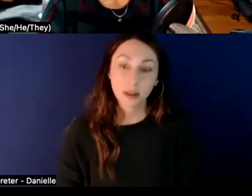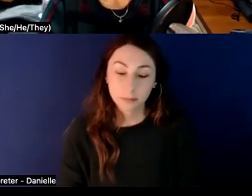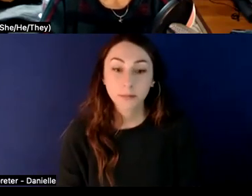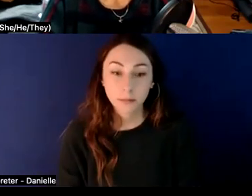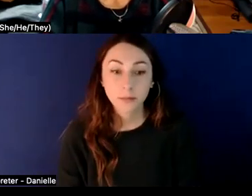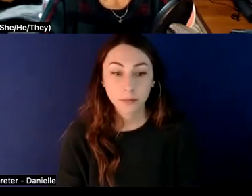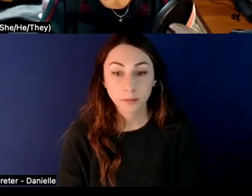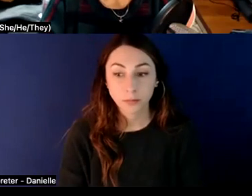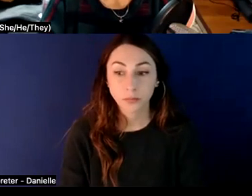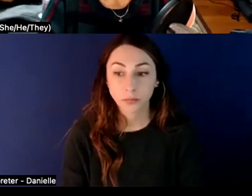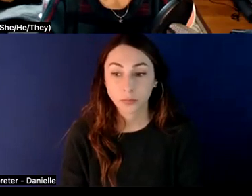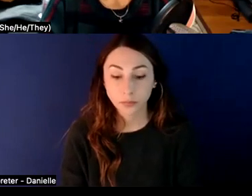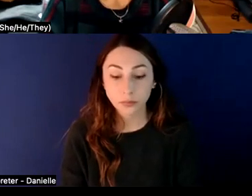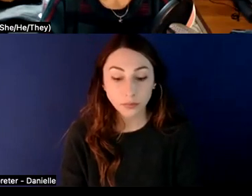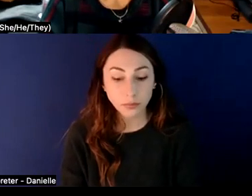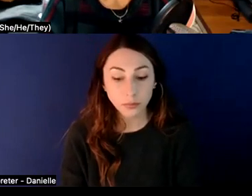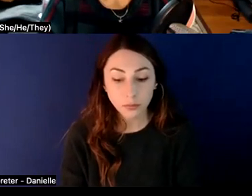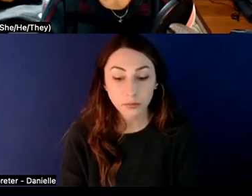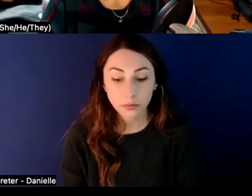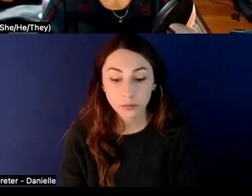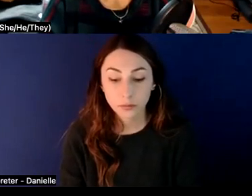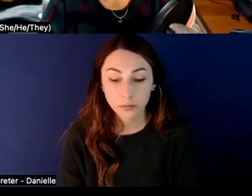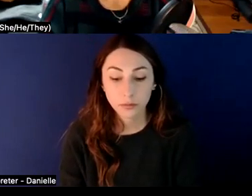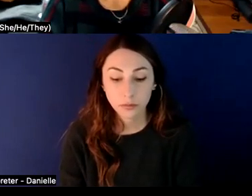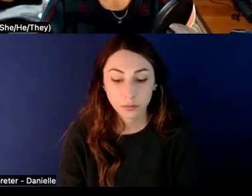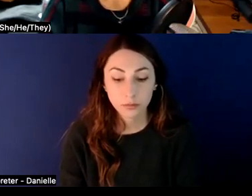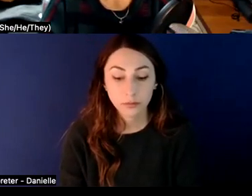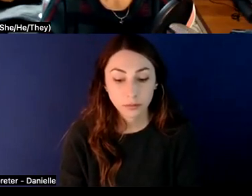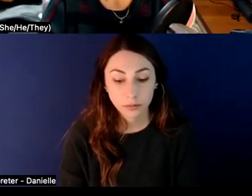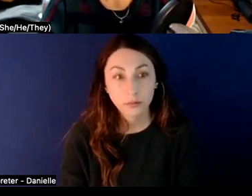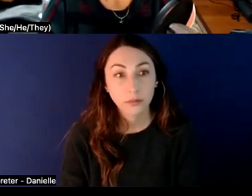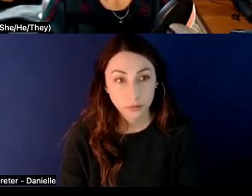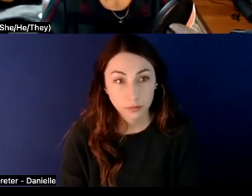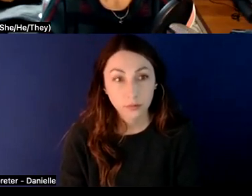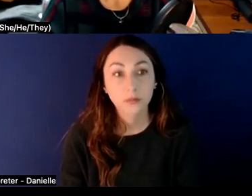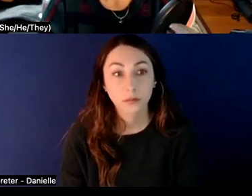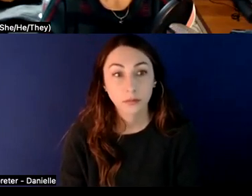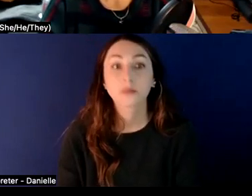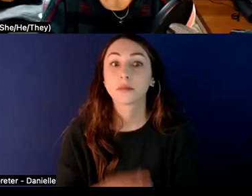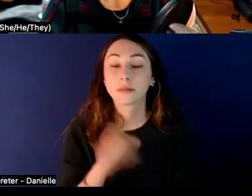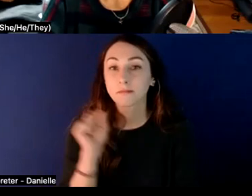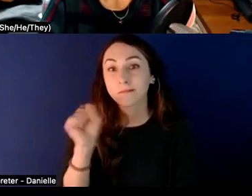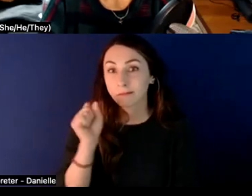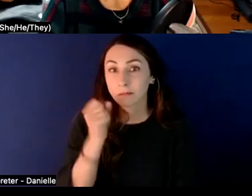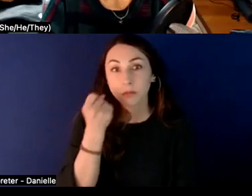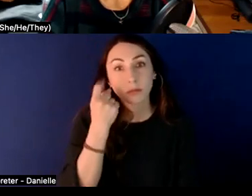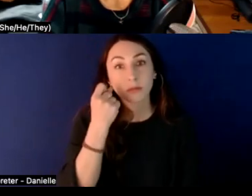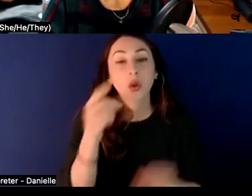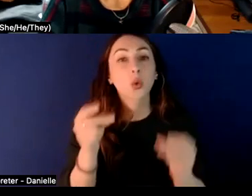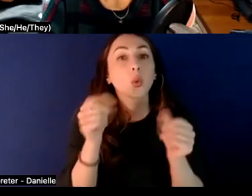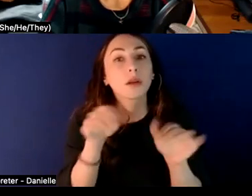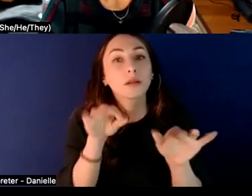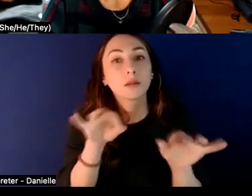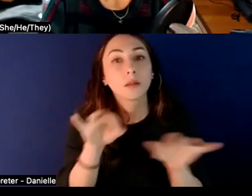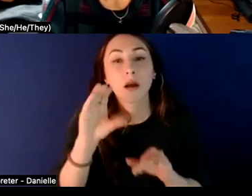does. Mhm. I hear you. And just for anyone listening, a quick definition of